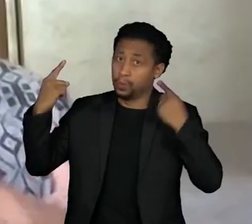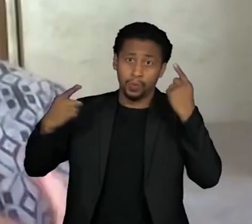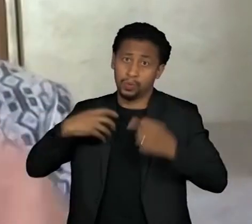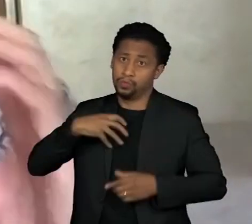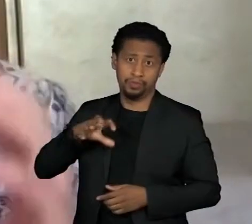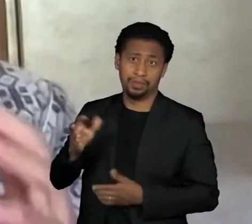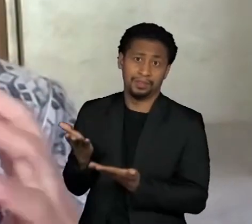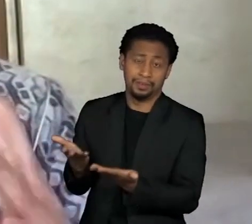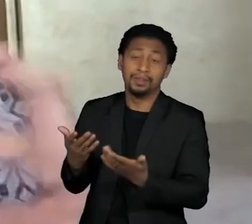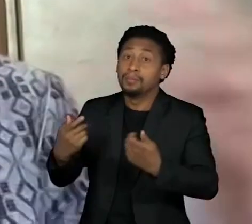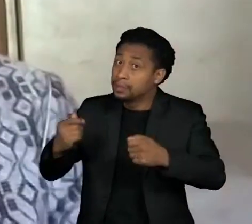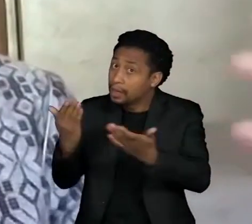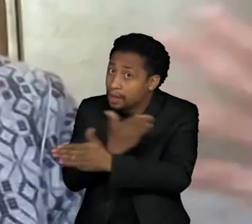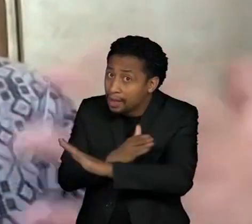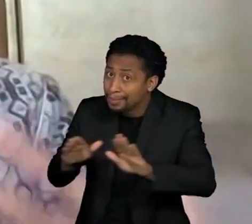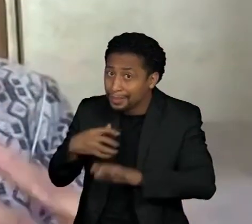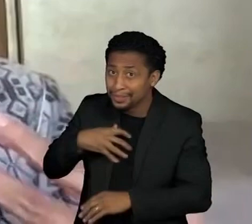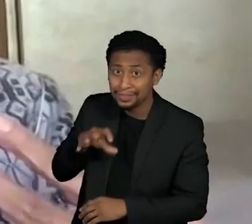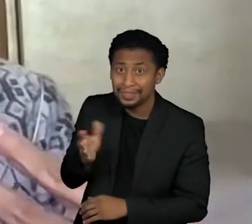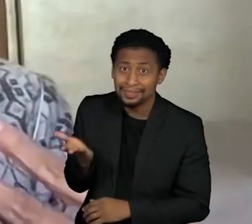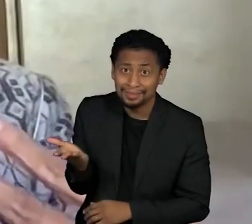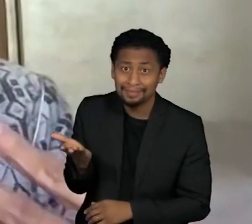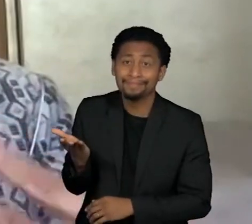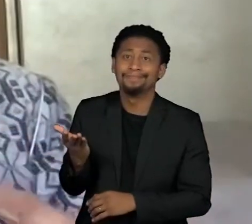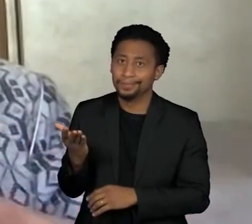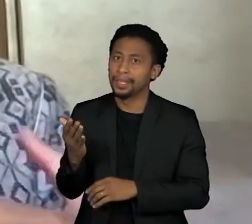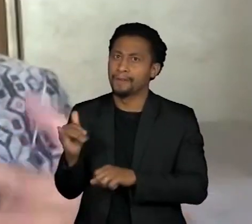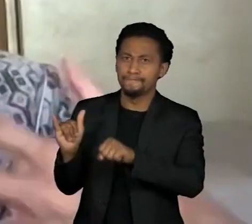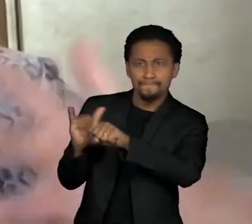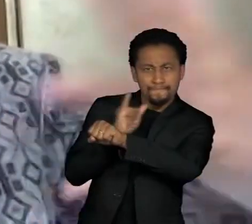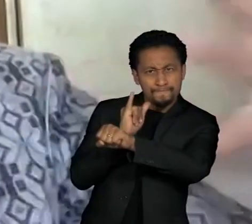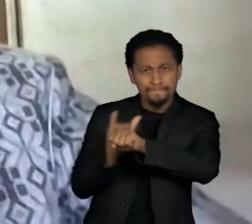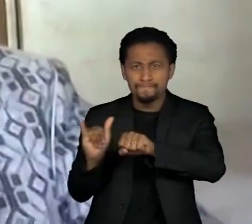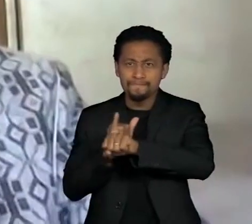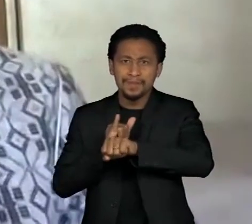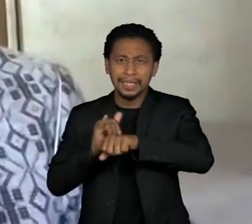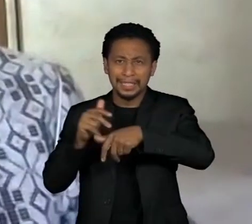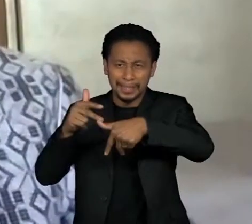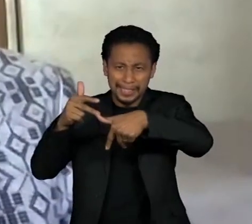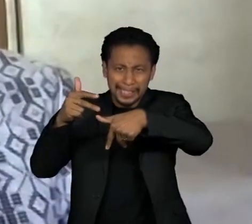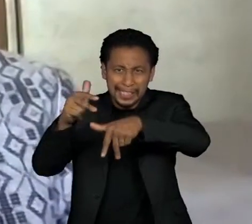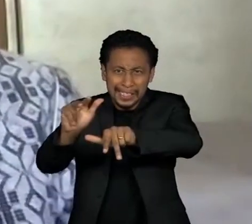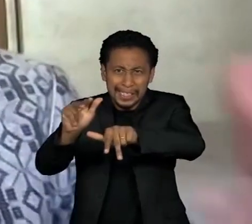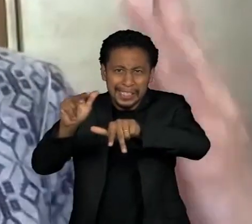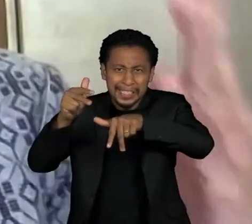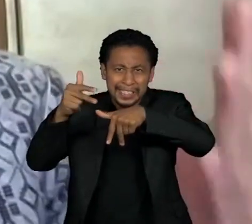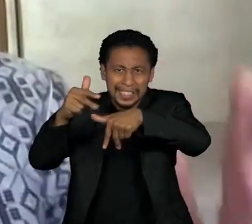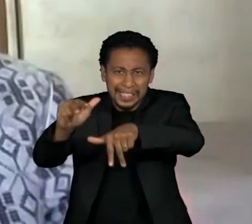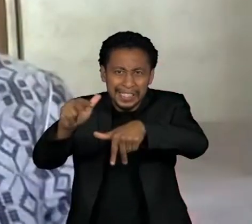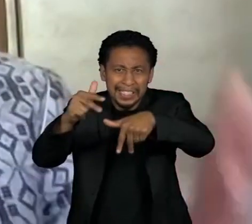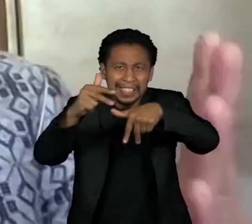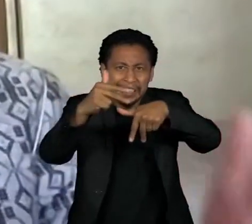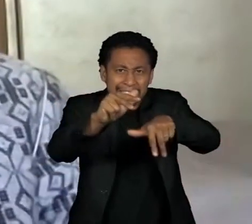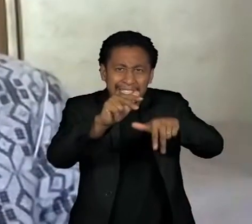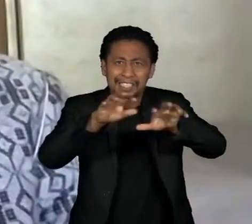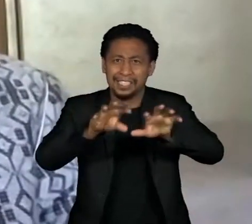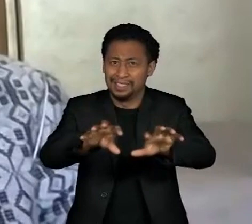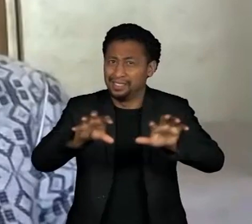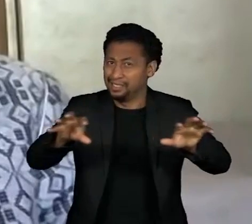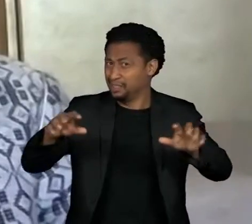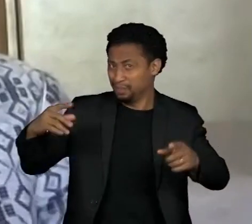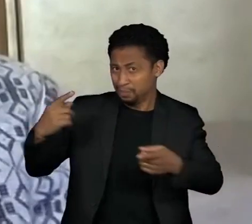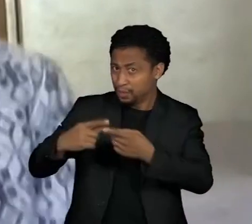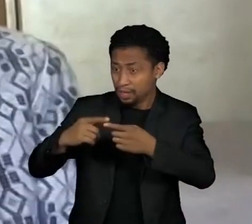we must stop, the ability to manipulate, because at scale, it creates emergent human